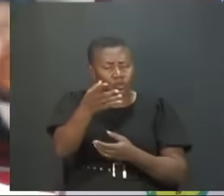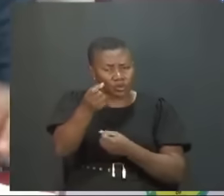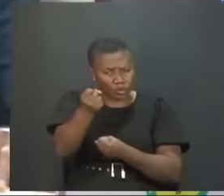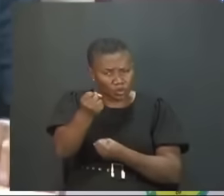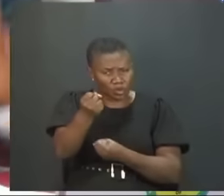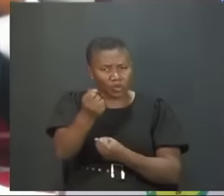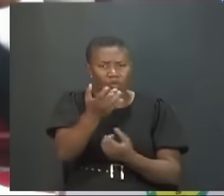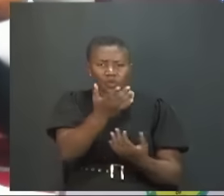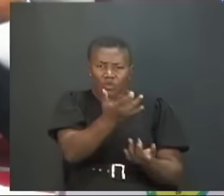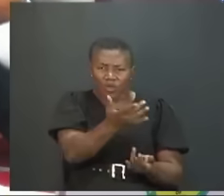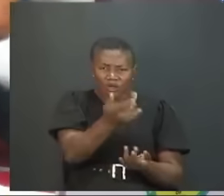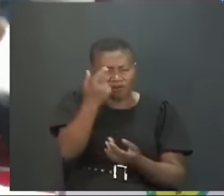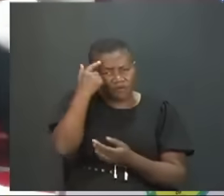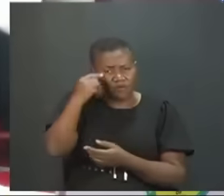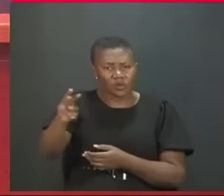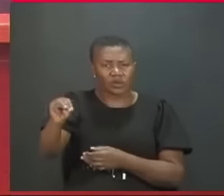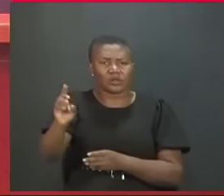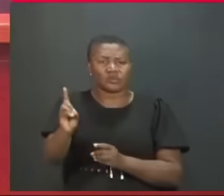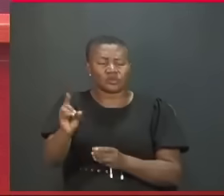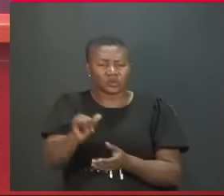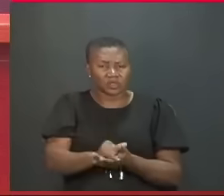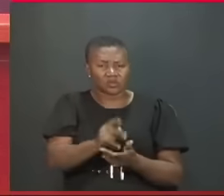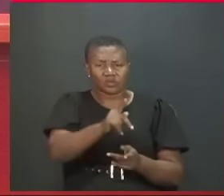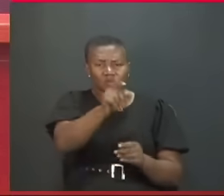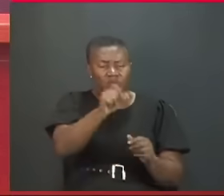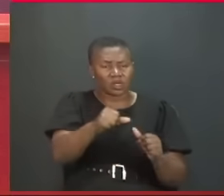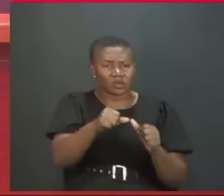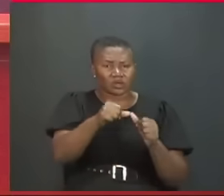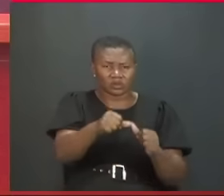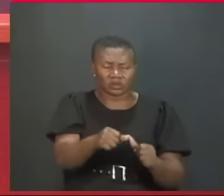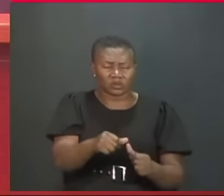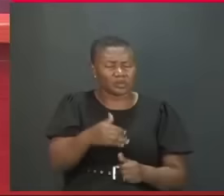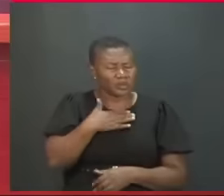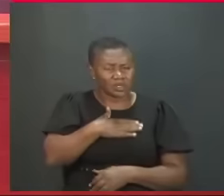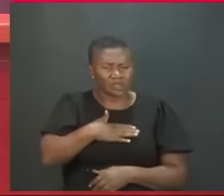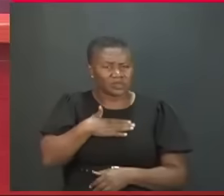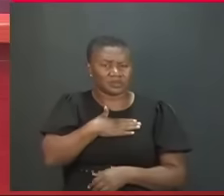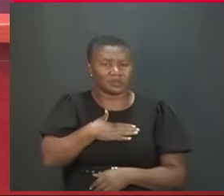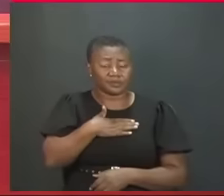him to do so and let me rule. Please.